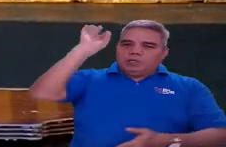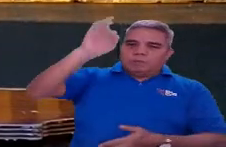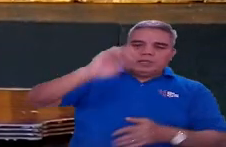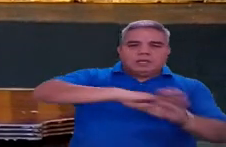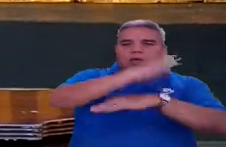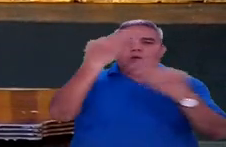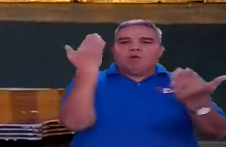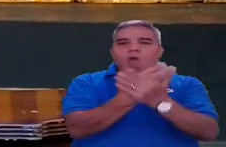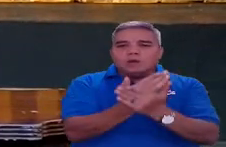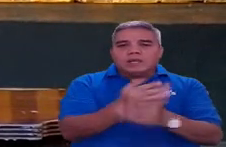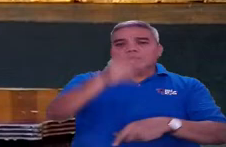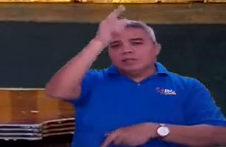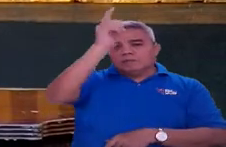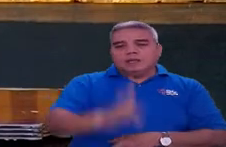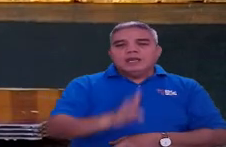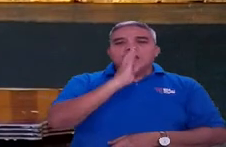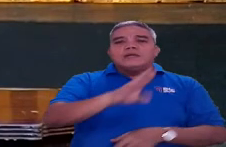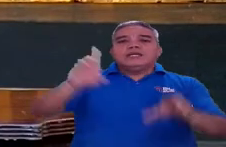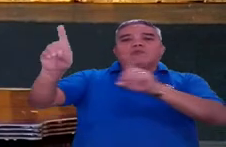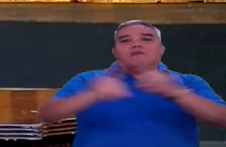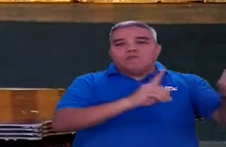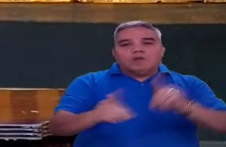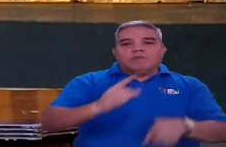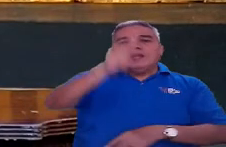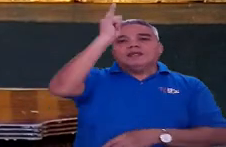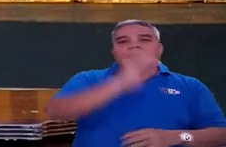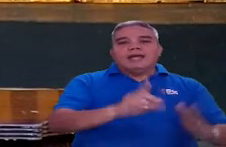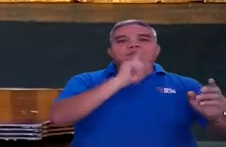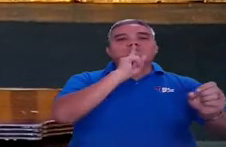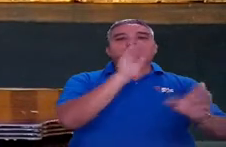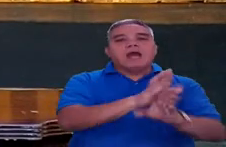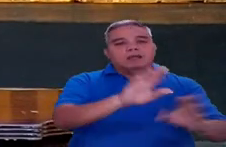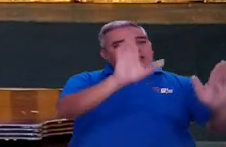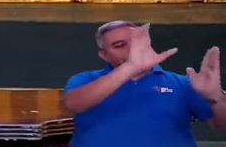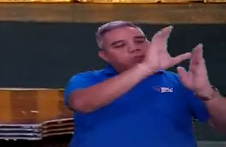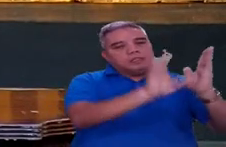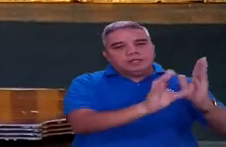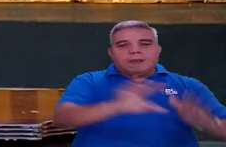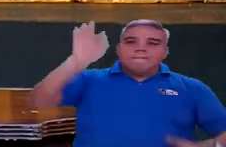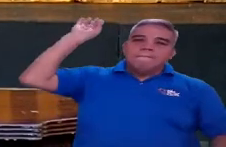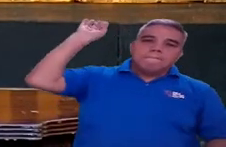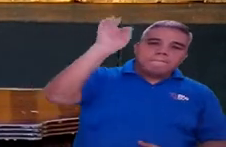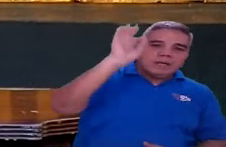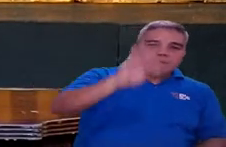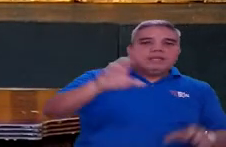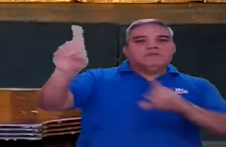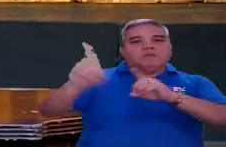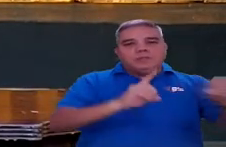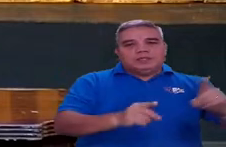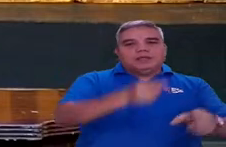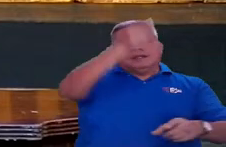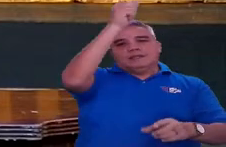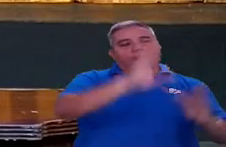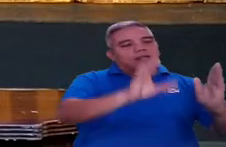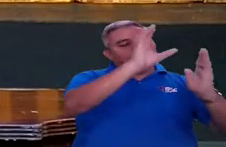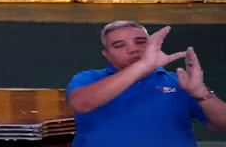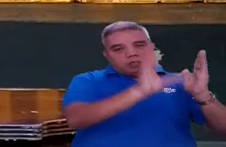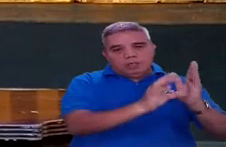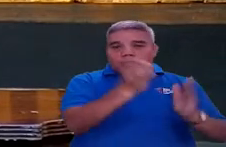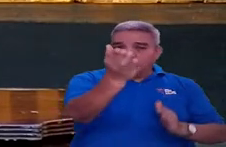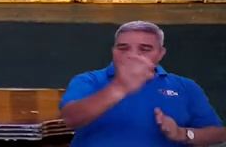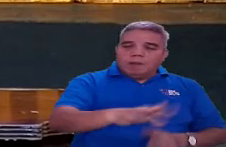whole counsel of God, it will fulfill God's commission. Preaching fulfills God's